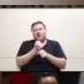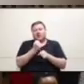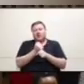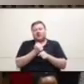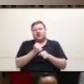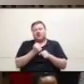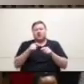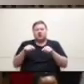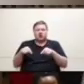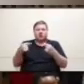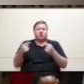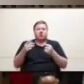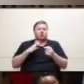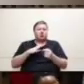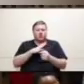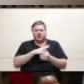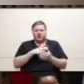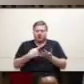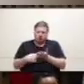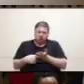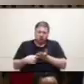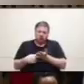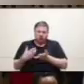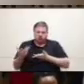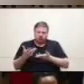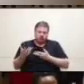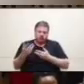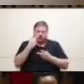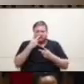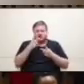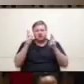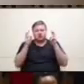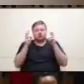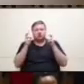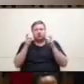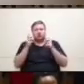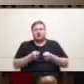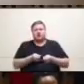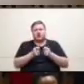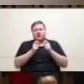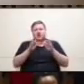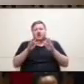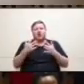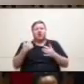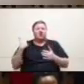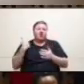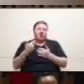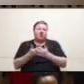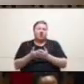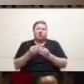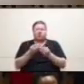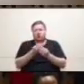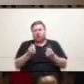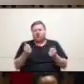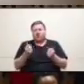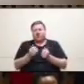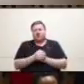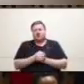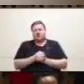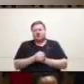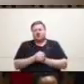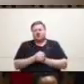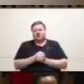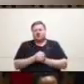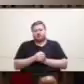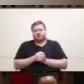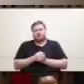committee to check progress in relation to issues that were raised as to how far are we in terms of resolving them. Now, on